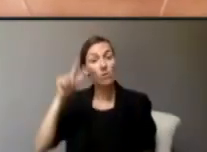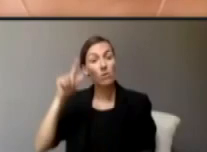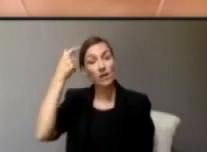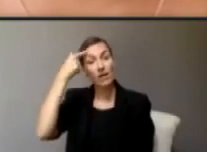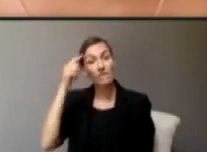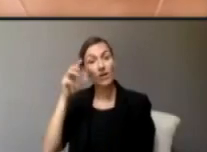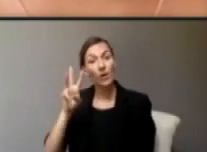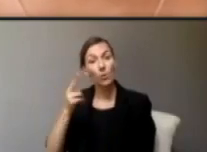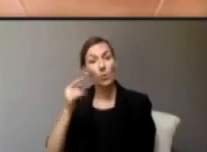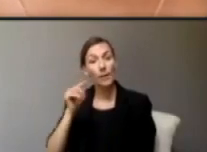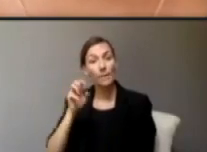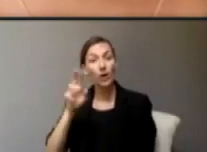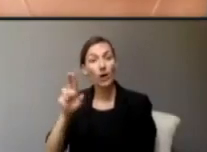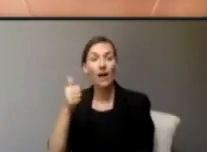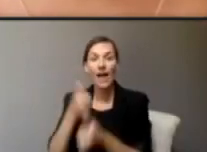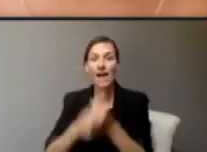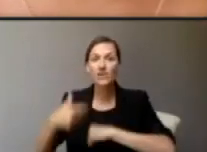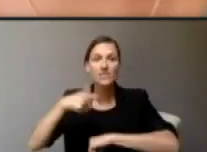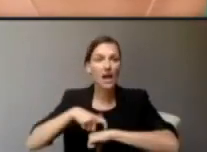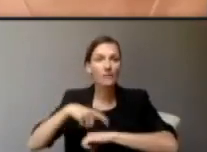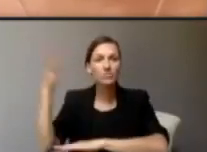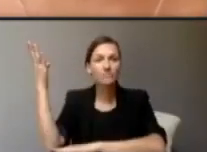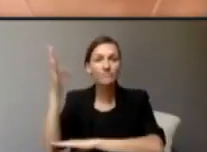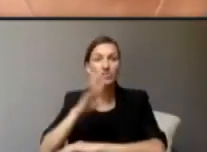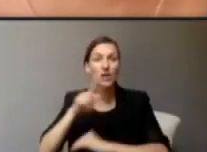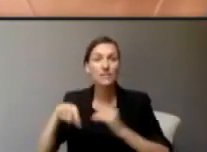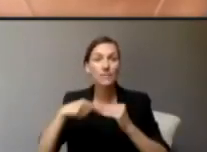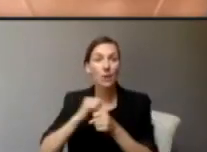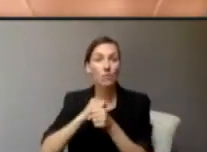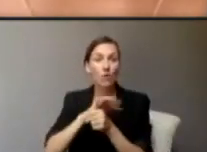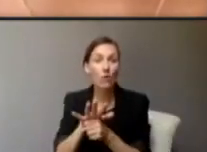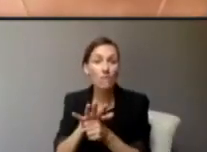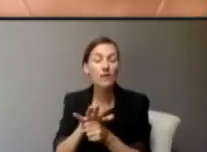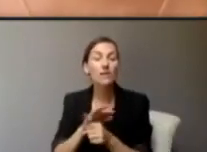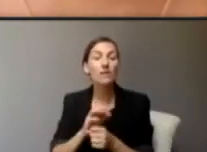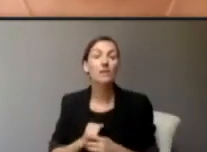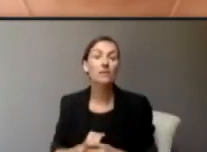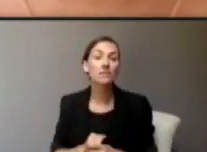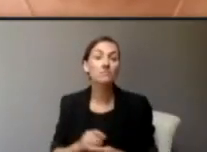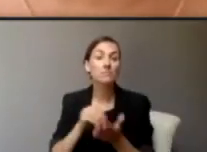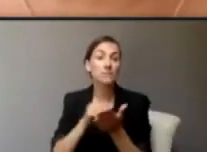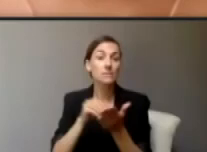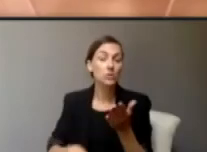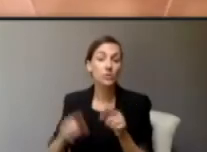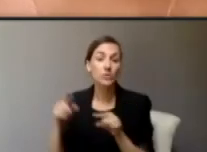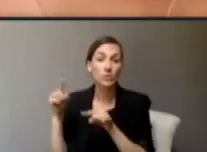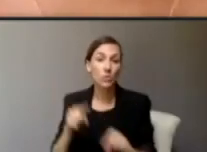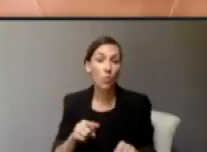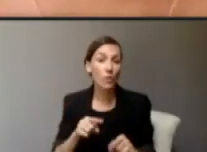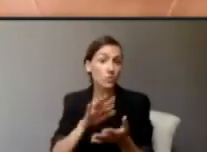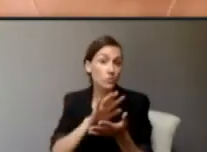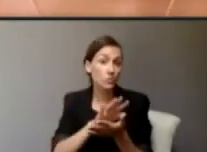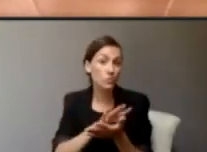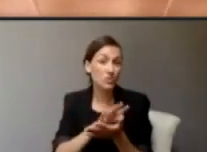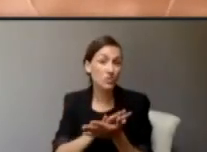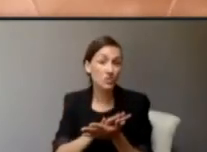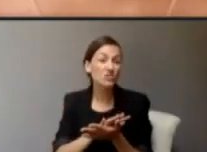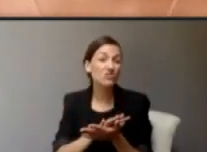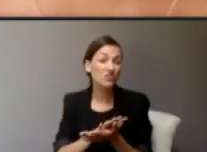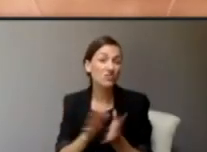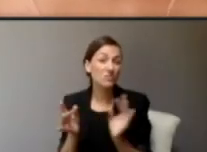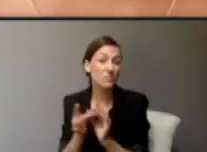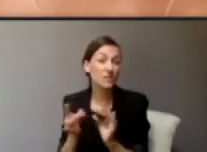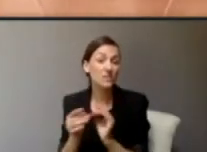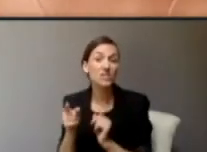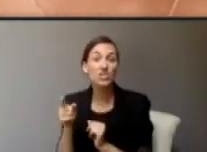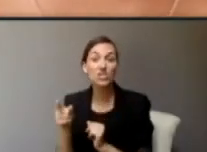every time she speaks about COVID and she speaks about students returning to school, she's indicated that she's going